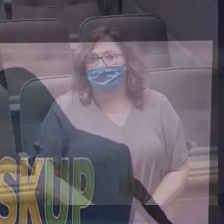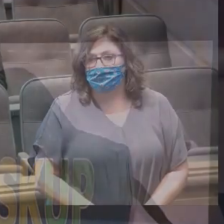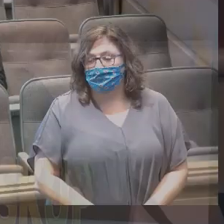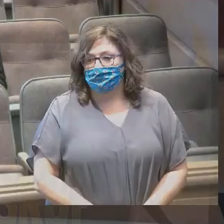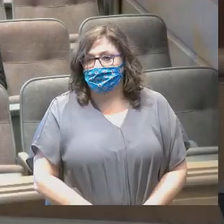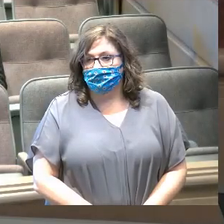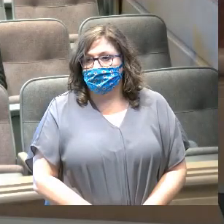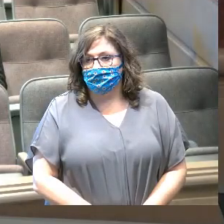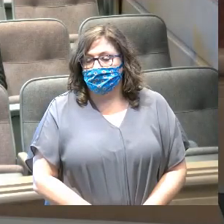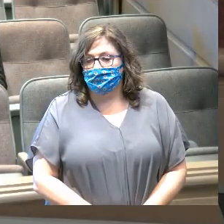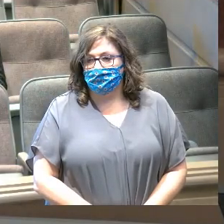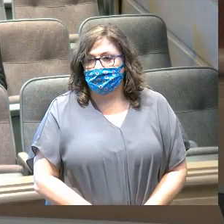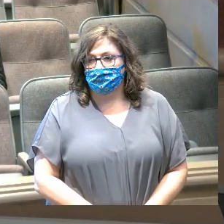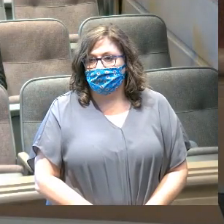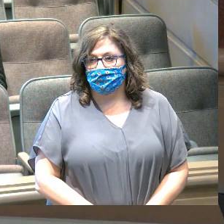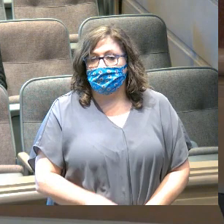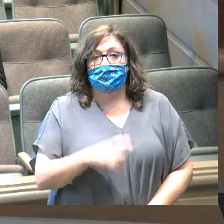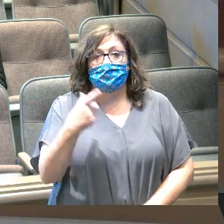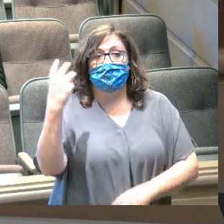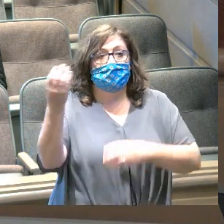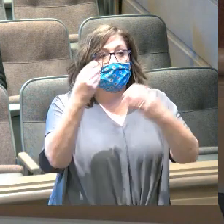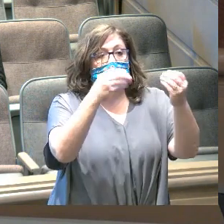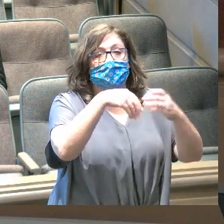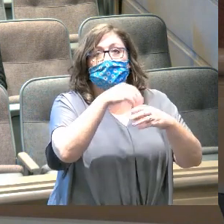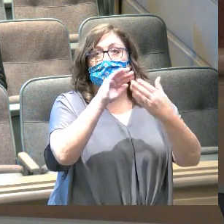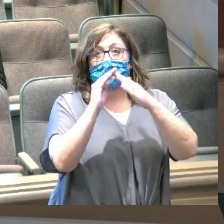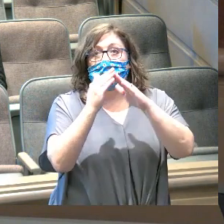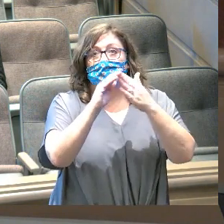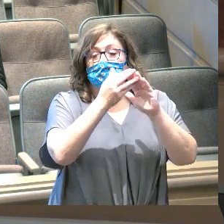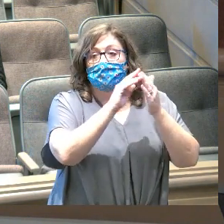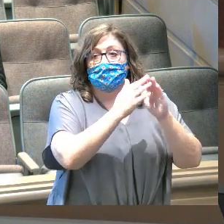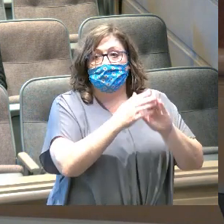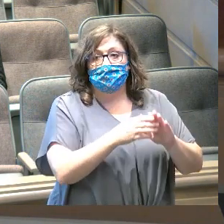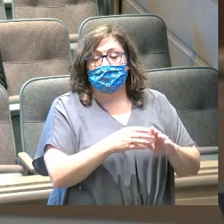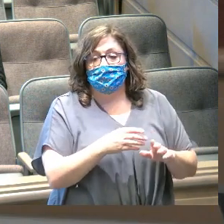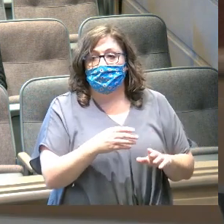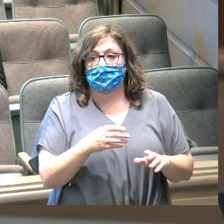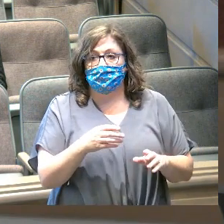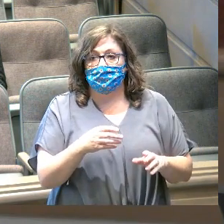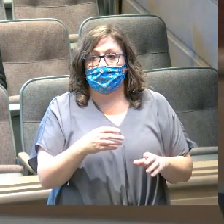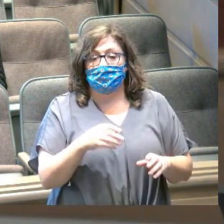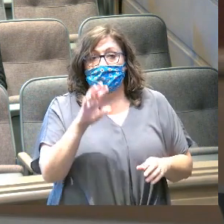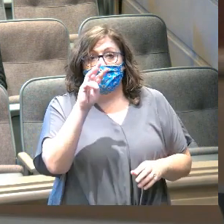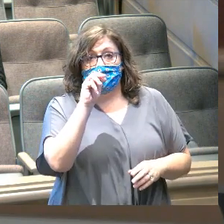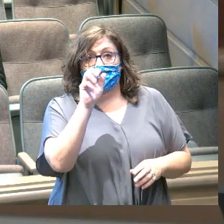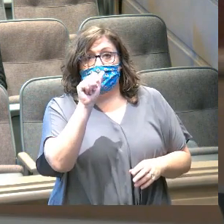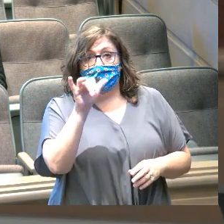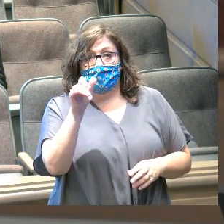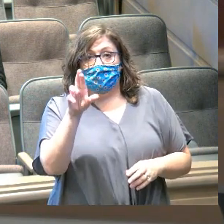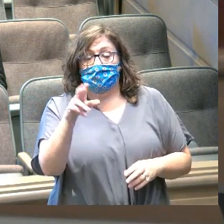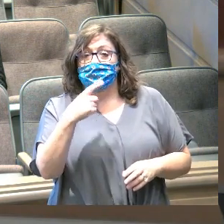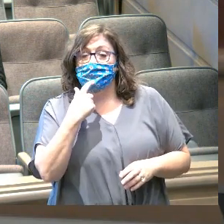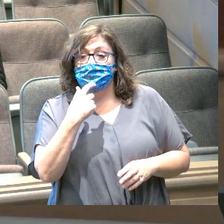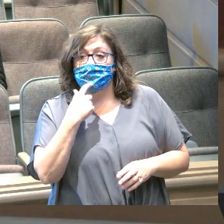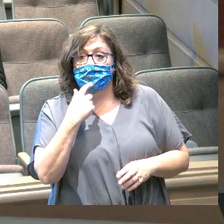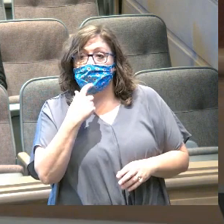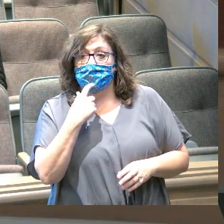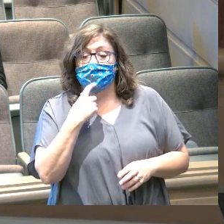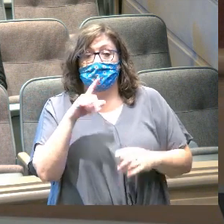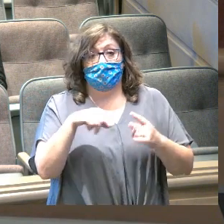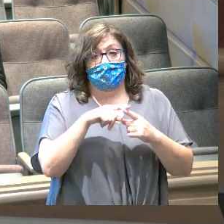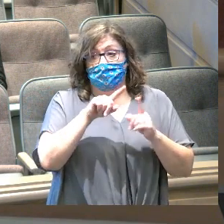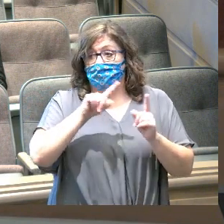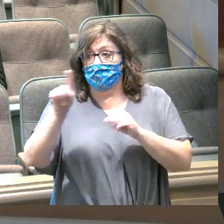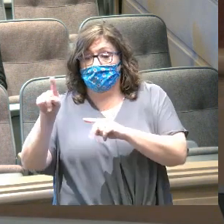and the different getting out into the community. As the mayor said and the chairman said, if you're going to go to a